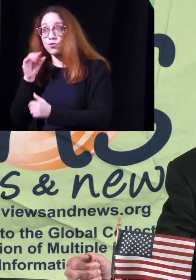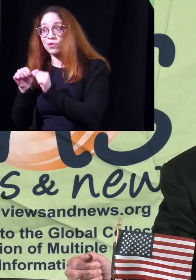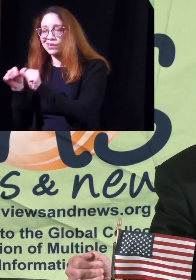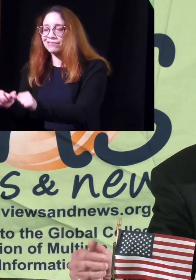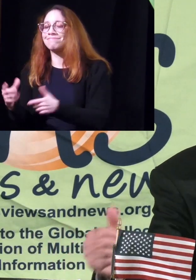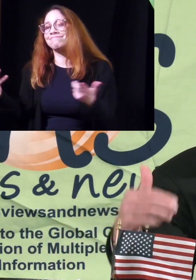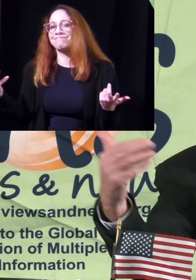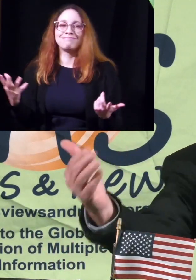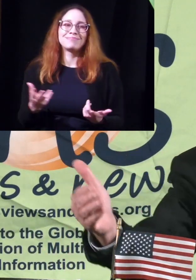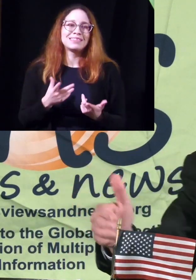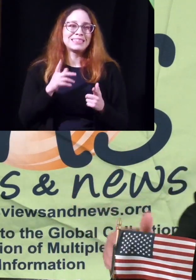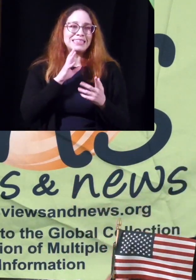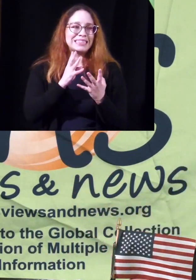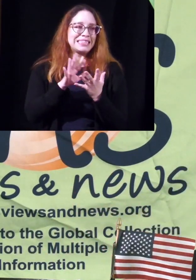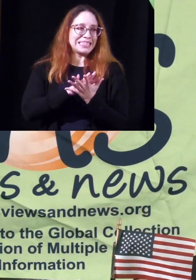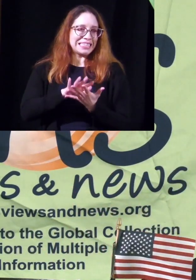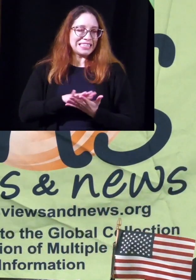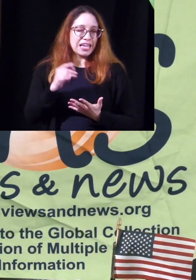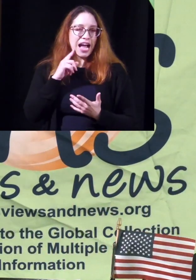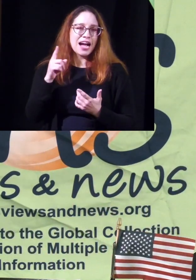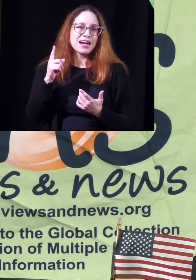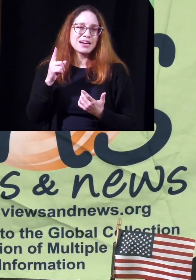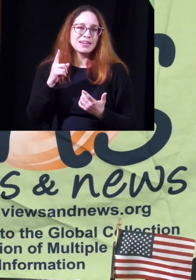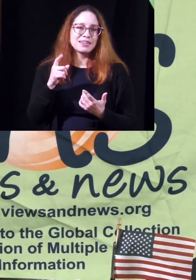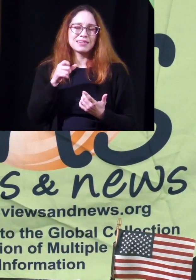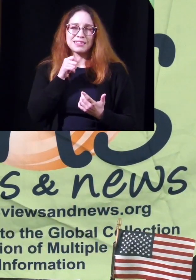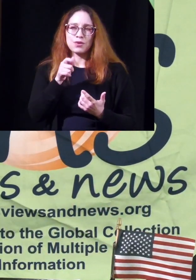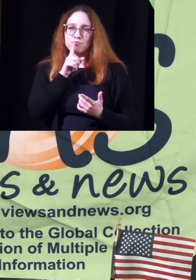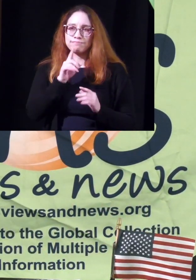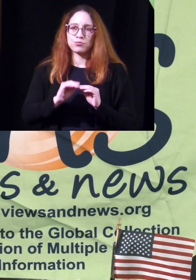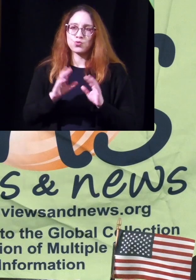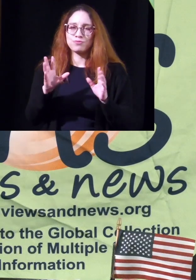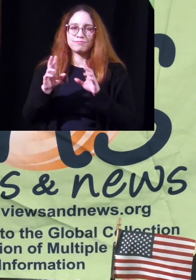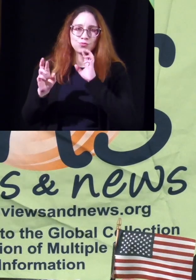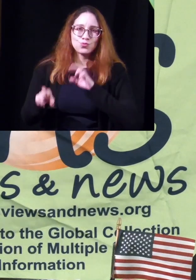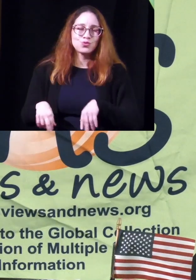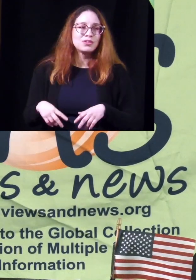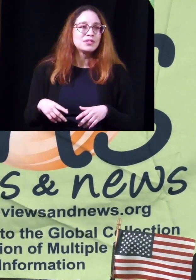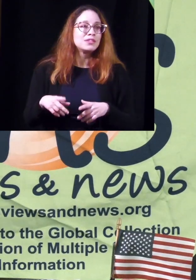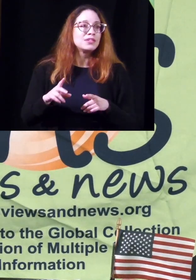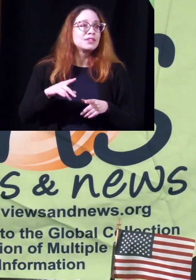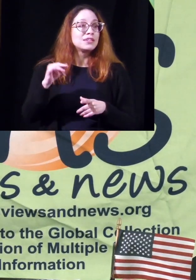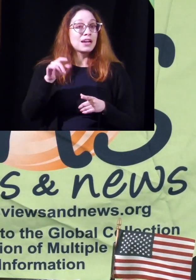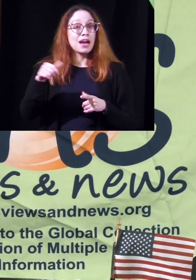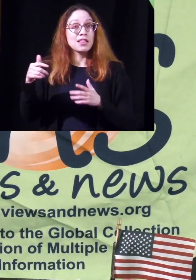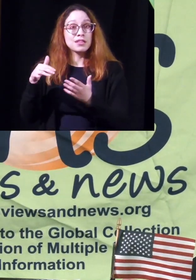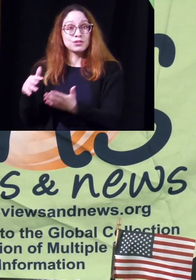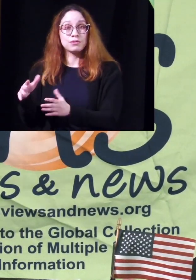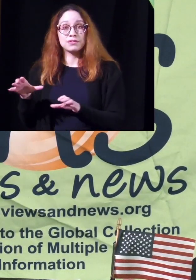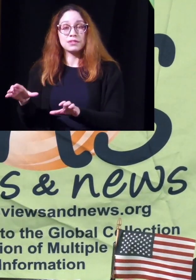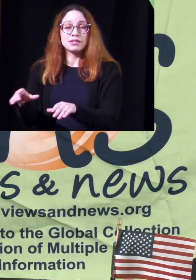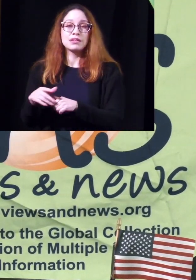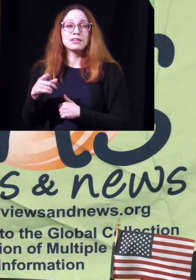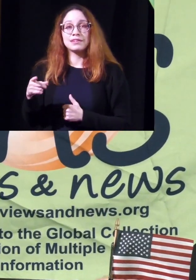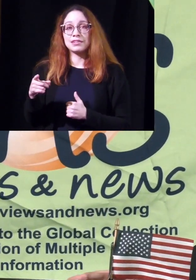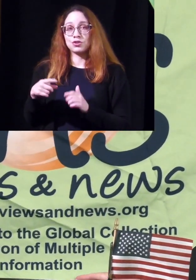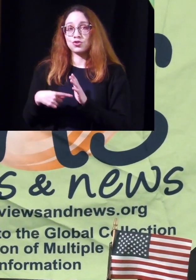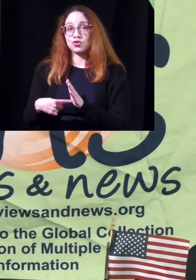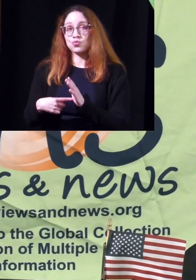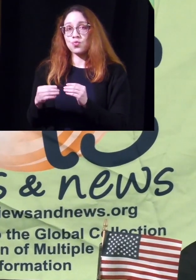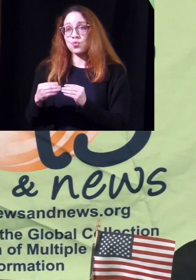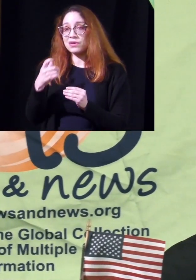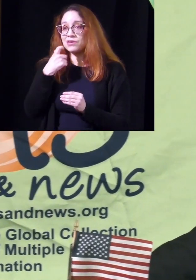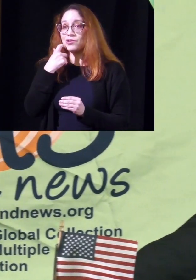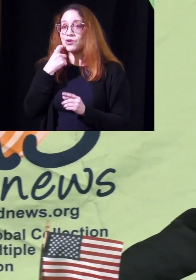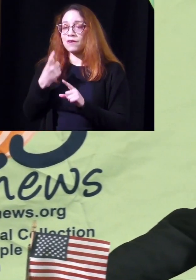of inconclusive, and I think the study will continue. I would say it's inconclusive. Let me tell you that some other studies have been done that have shown more